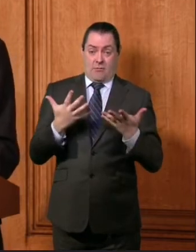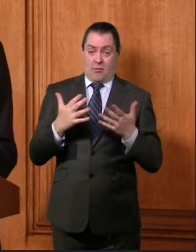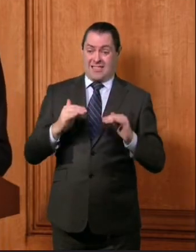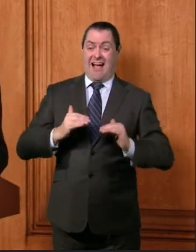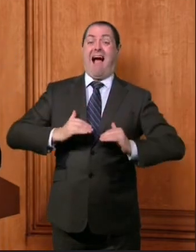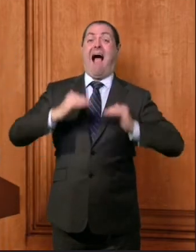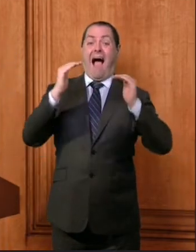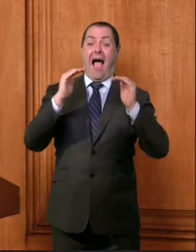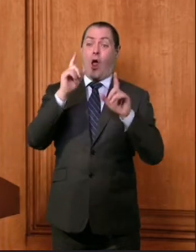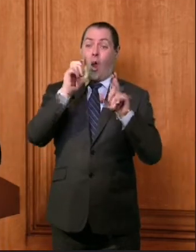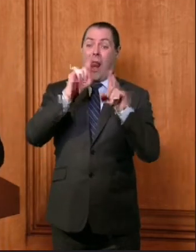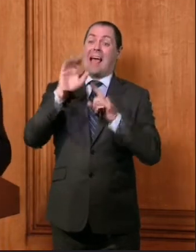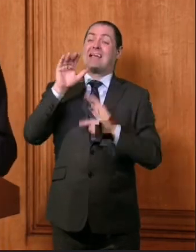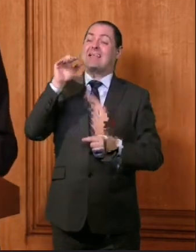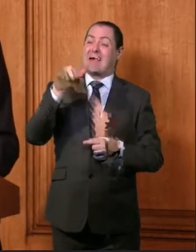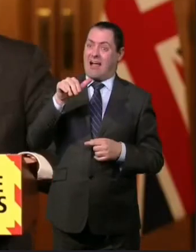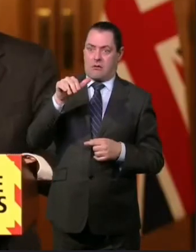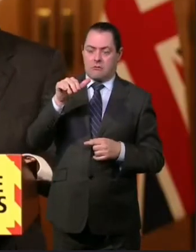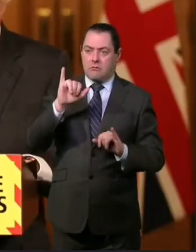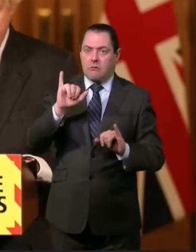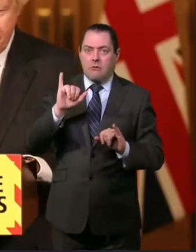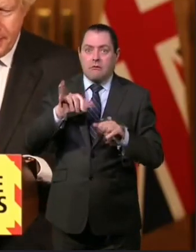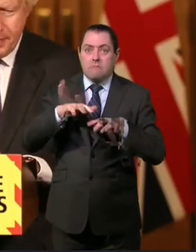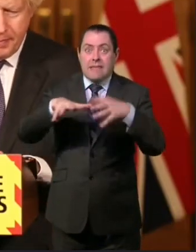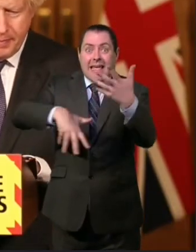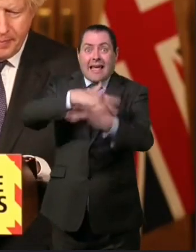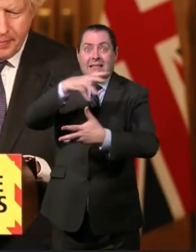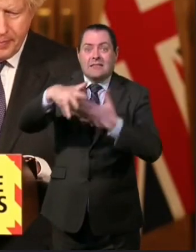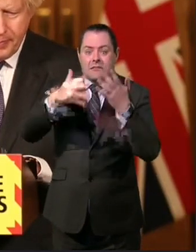trouble. Gordon Rayner, Telegraph.